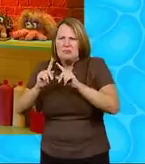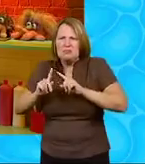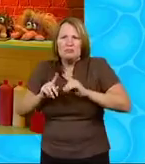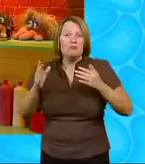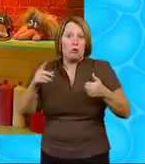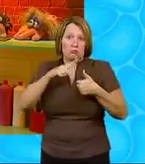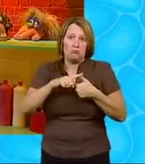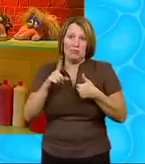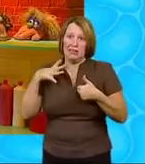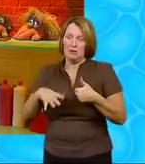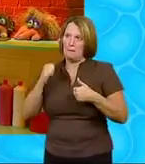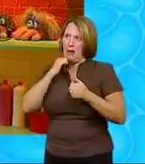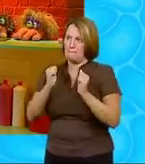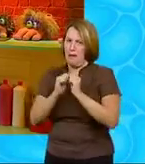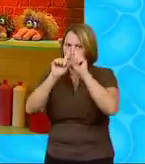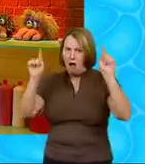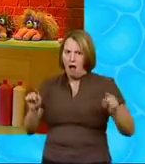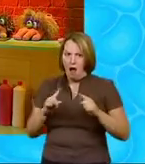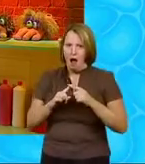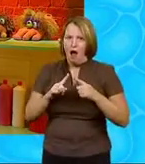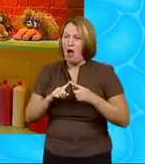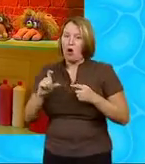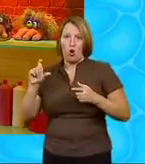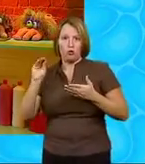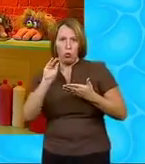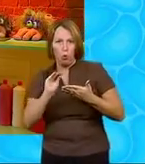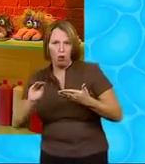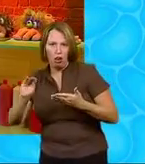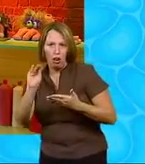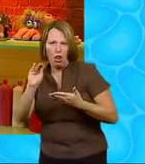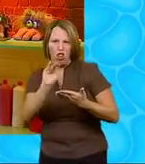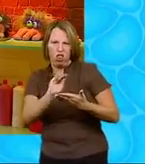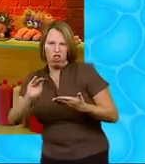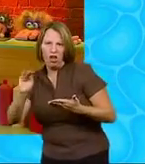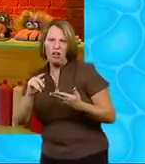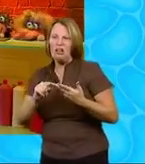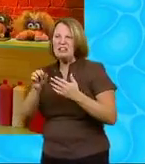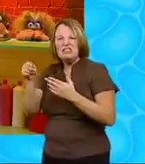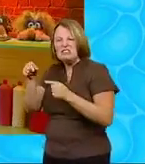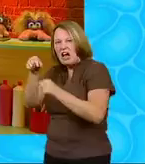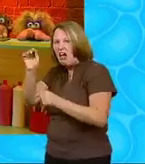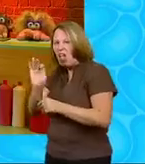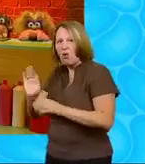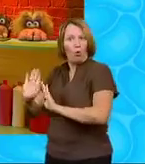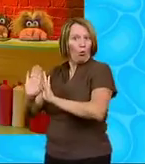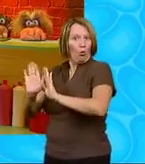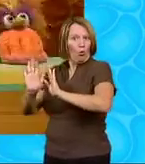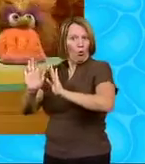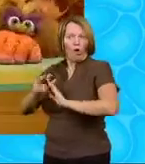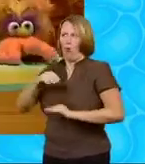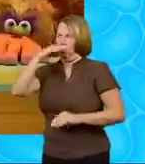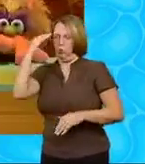paper. Yeah. Get some chalk. And then get some cotton wool to do the smudging instead of using stick, right? Oh, phew. So let's